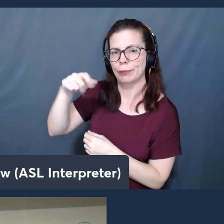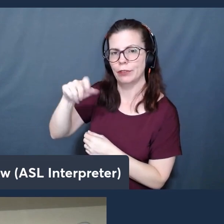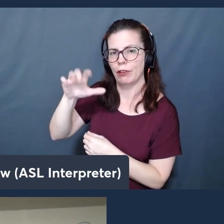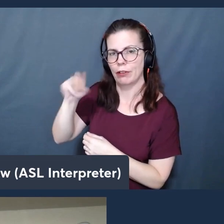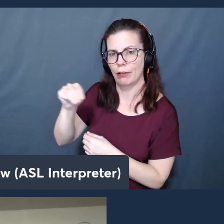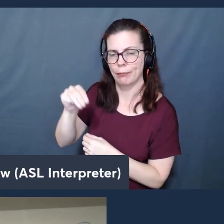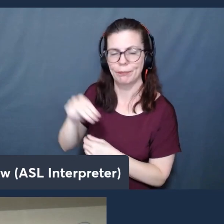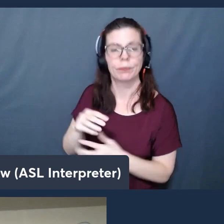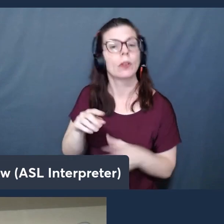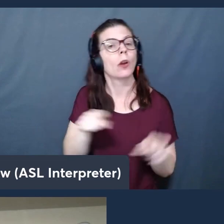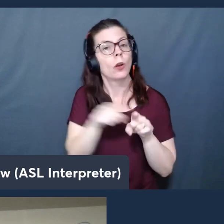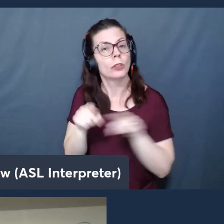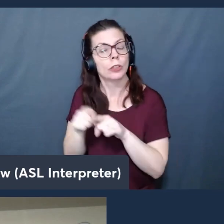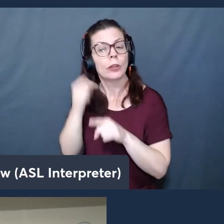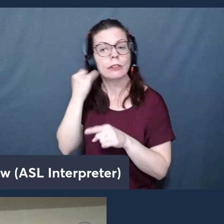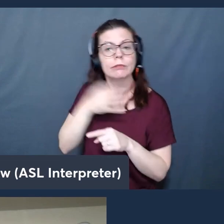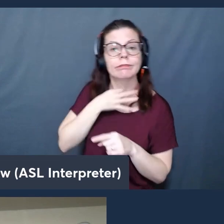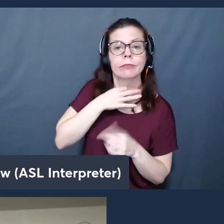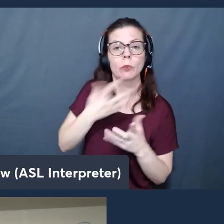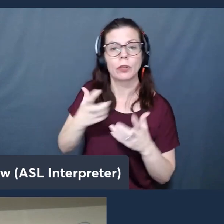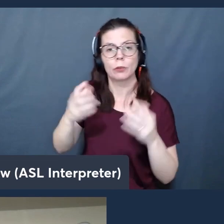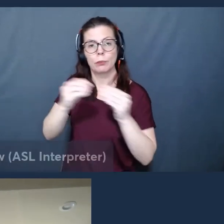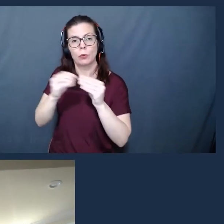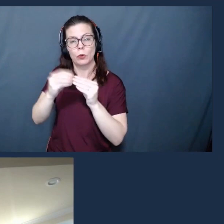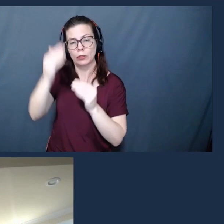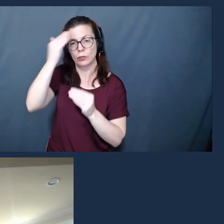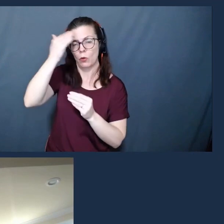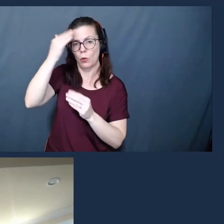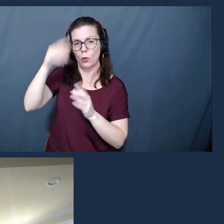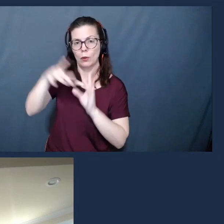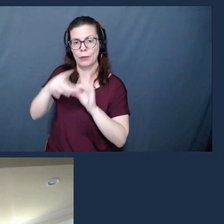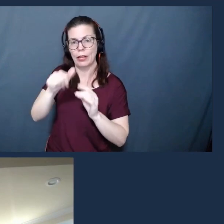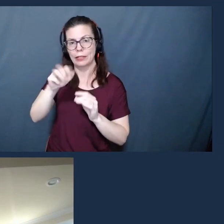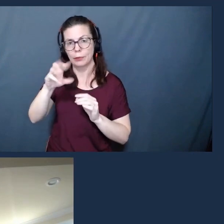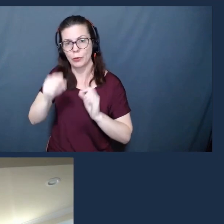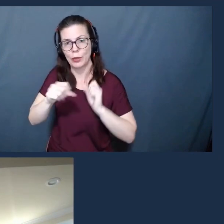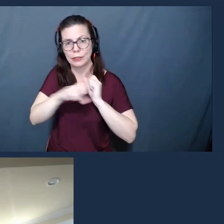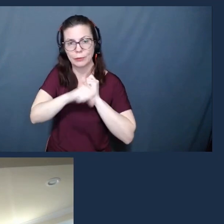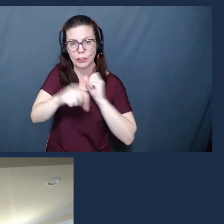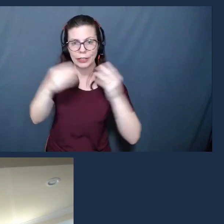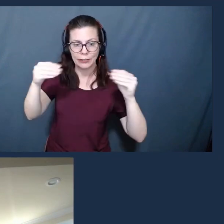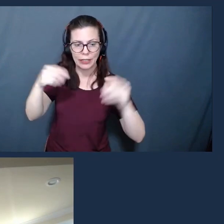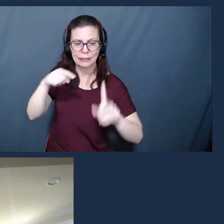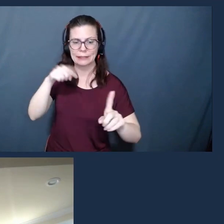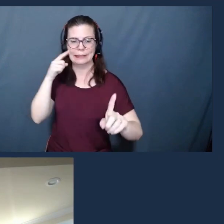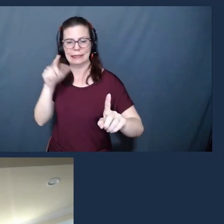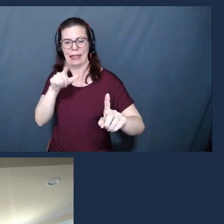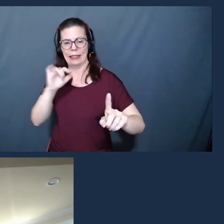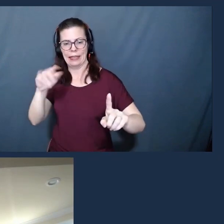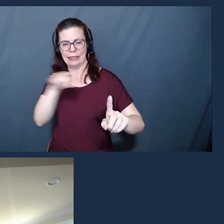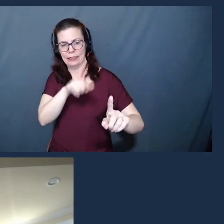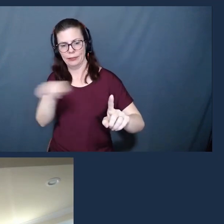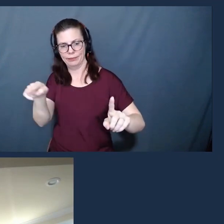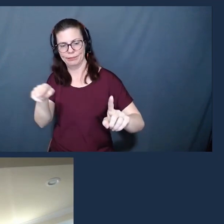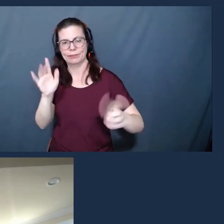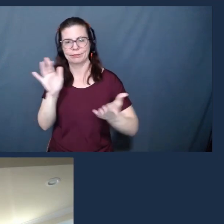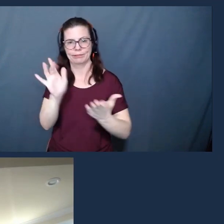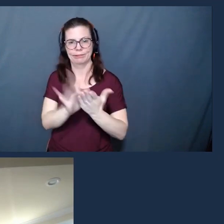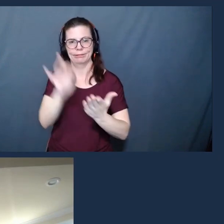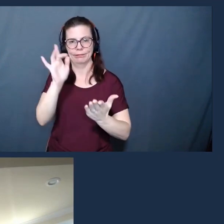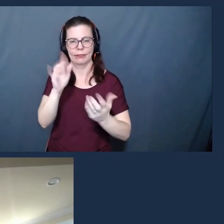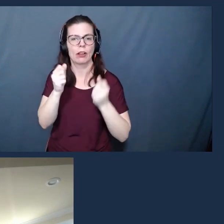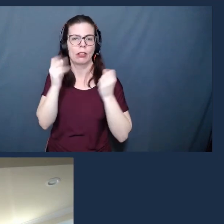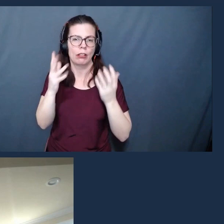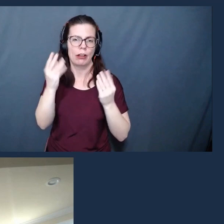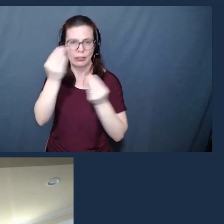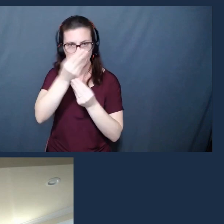about AWS advertising and marketing, you can check out that link below. So it will give you a lot of